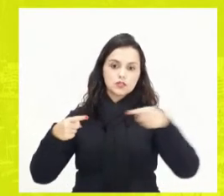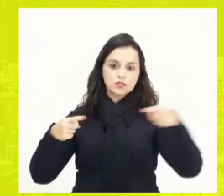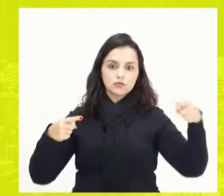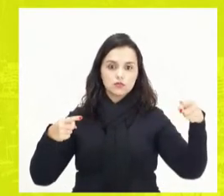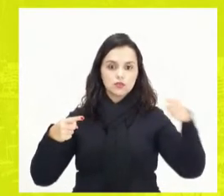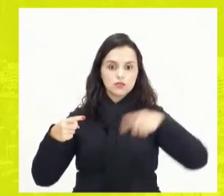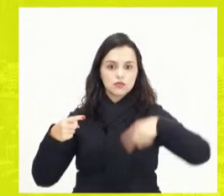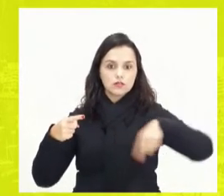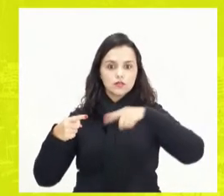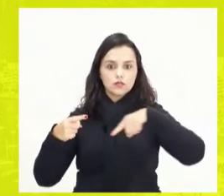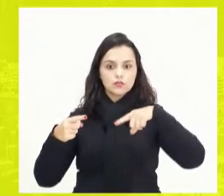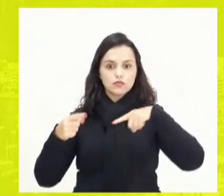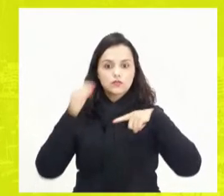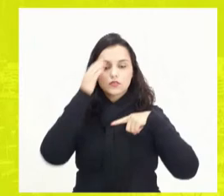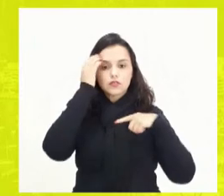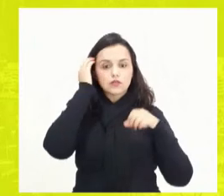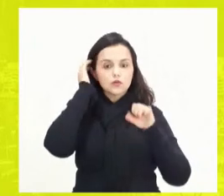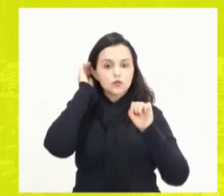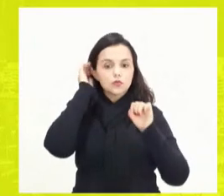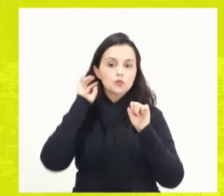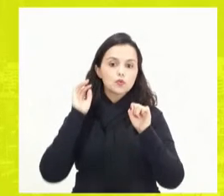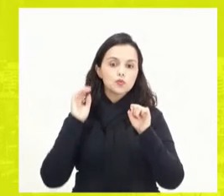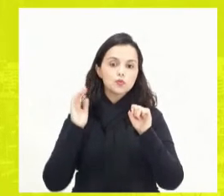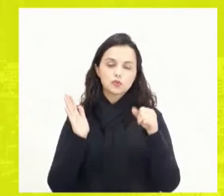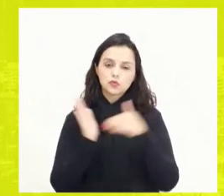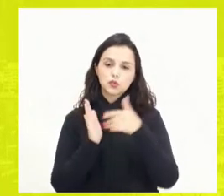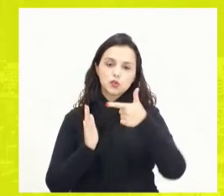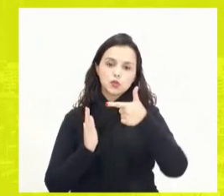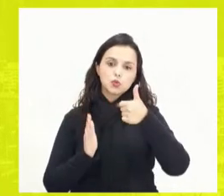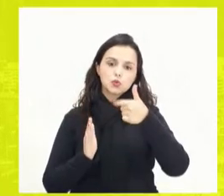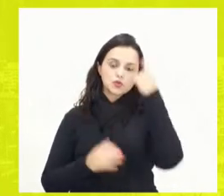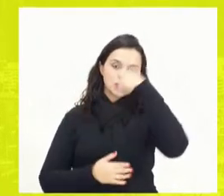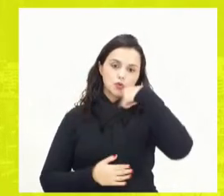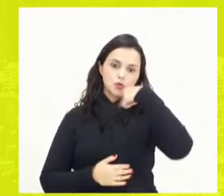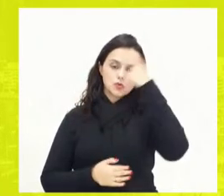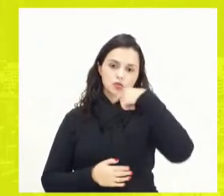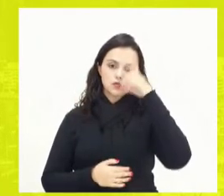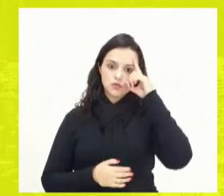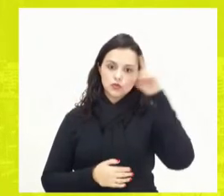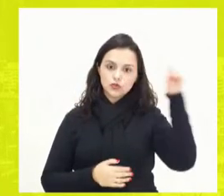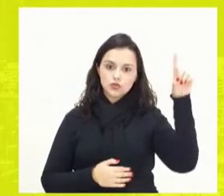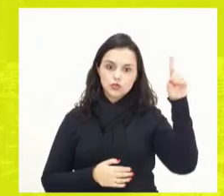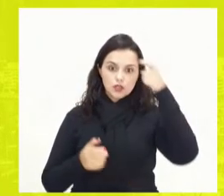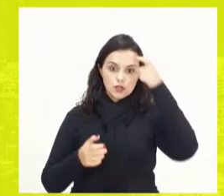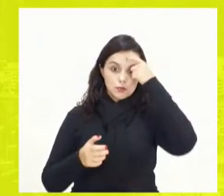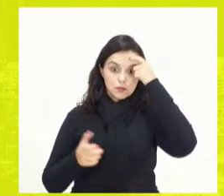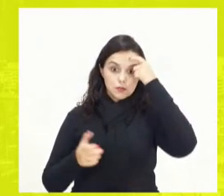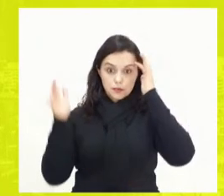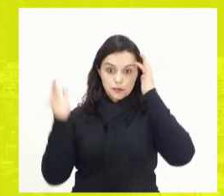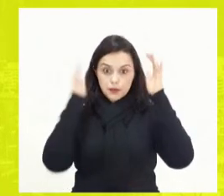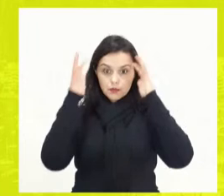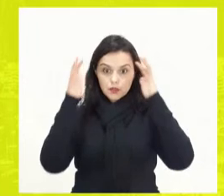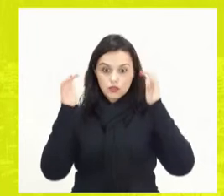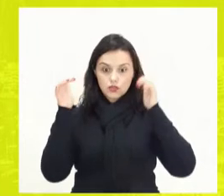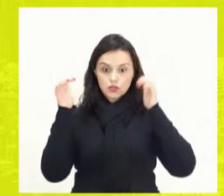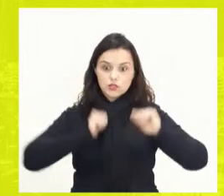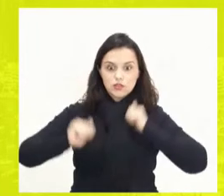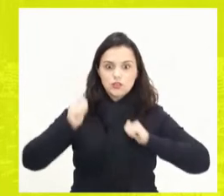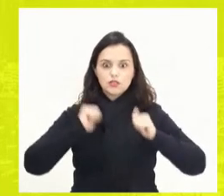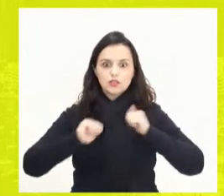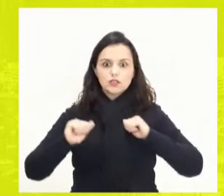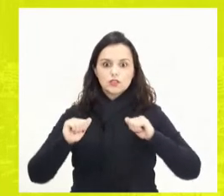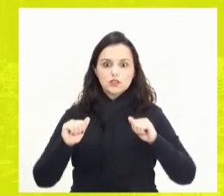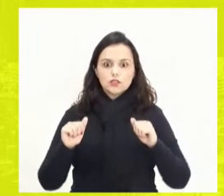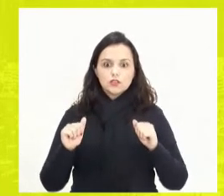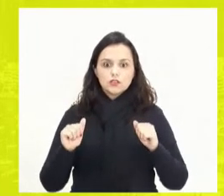cultivate 8 10 12 hours a day a mind that is more agitated tense anxious